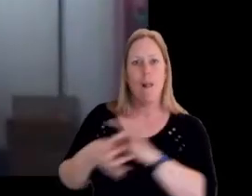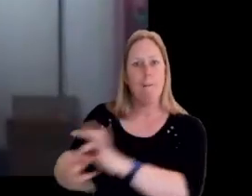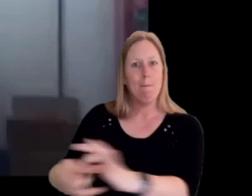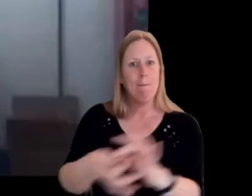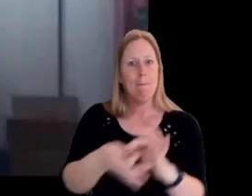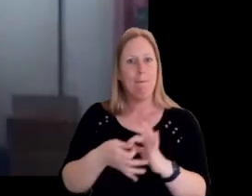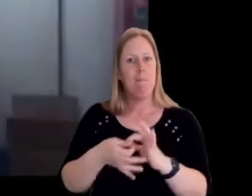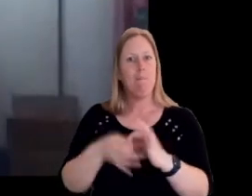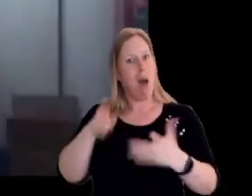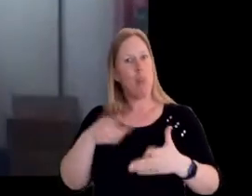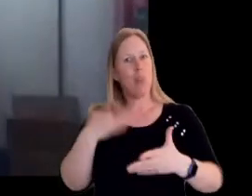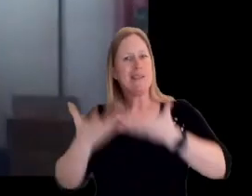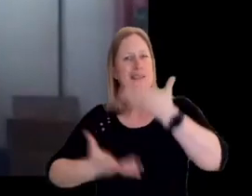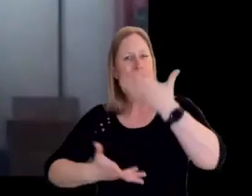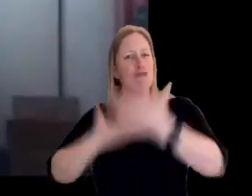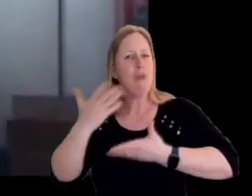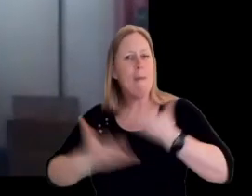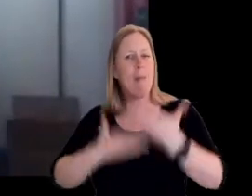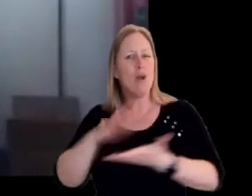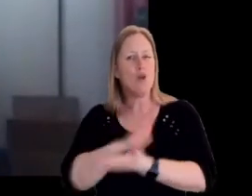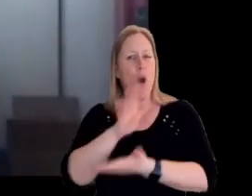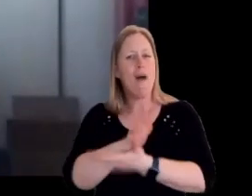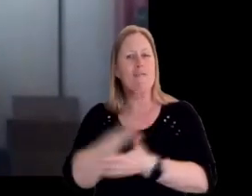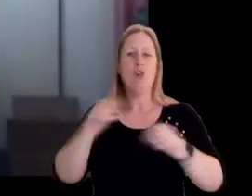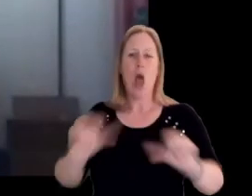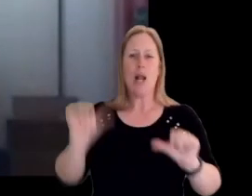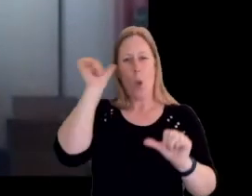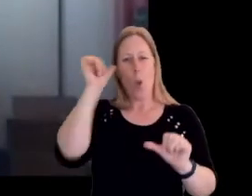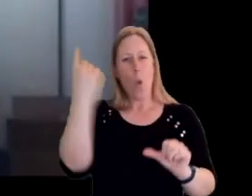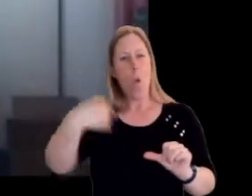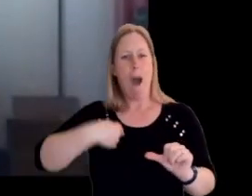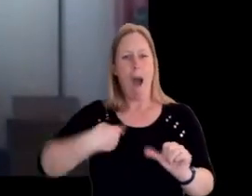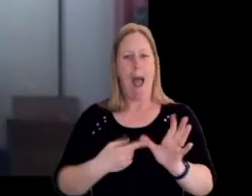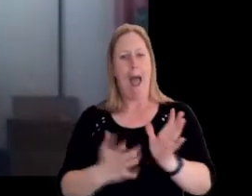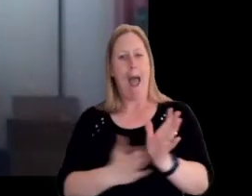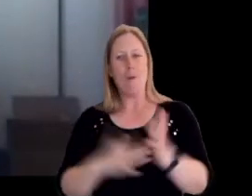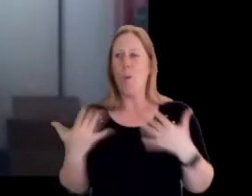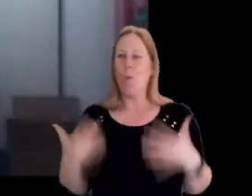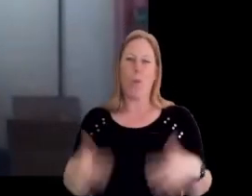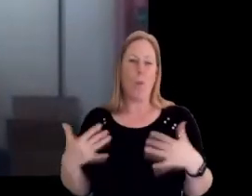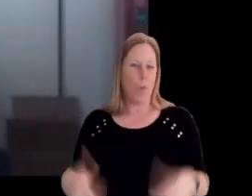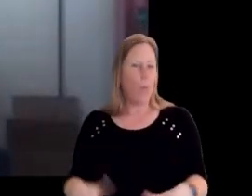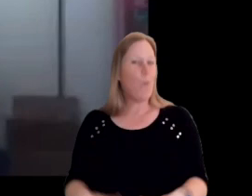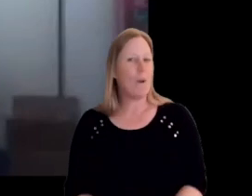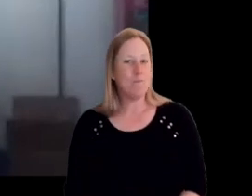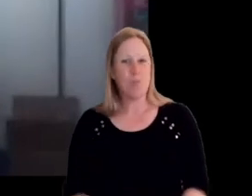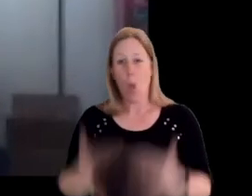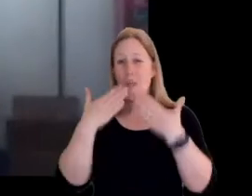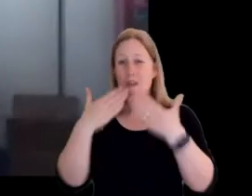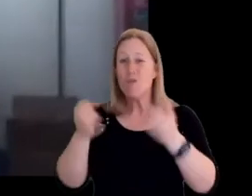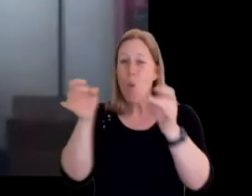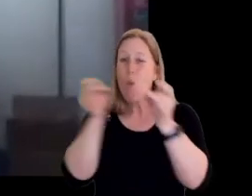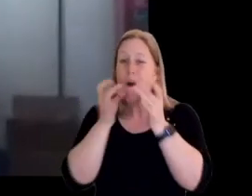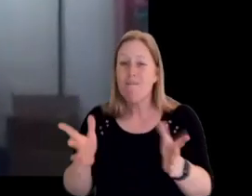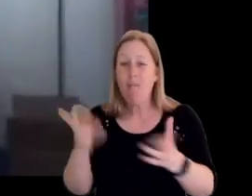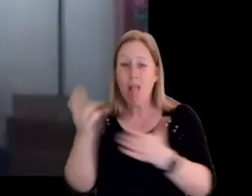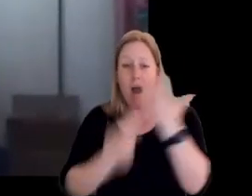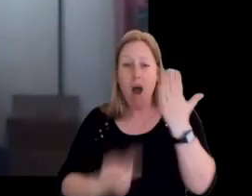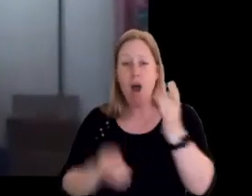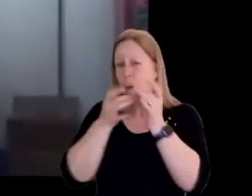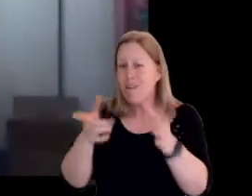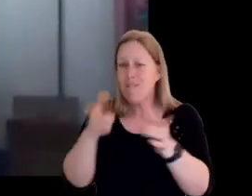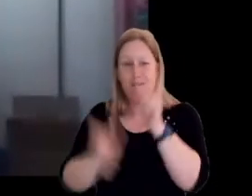the indescribable joy of finally knowing who I am. I just can't think of a better way of doing that. So thank you for your wonderful art and your